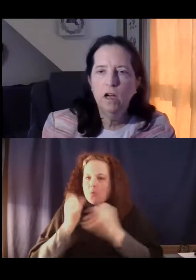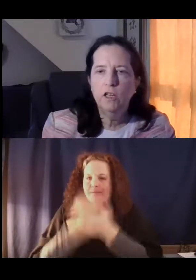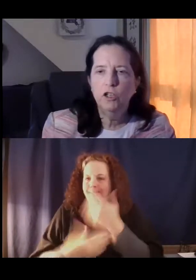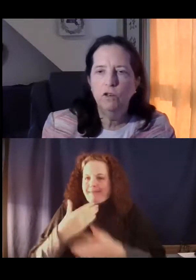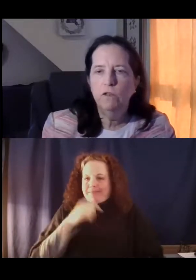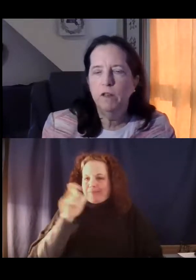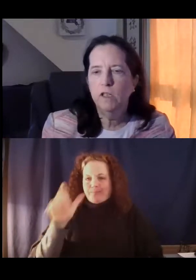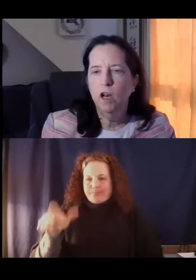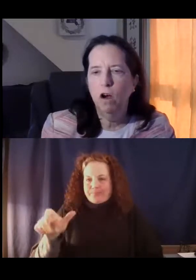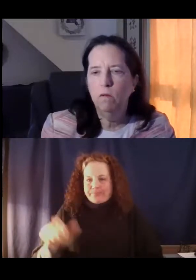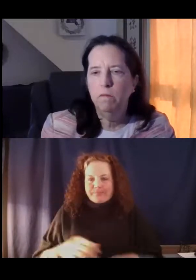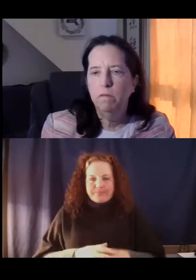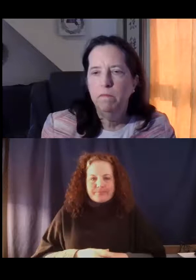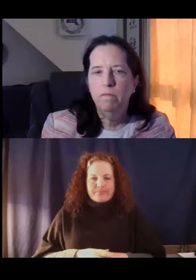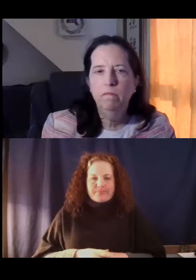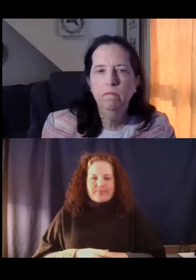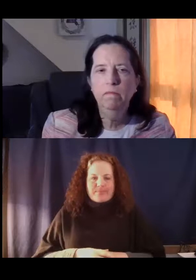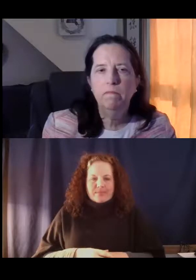Guide dog issues for the snow.